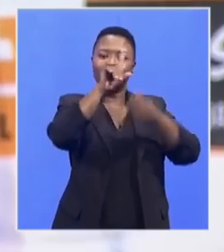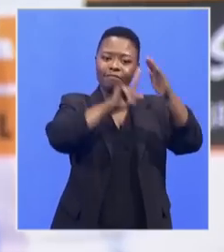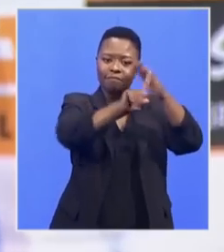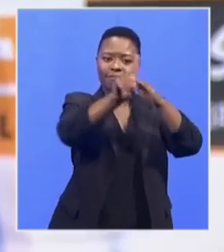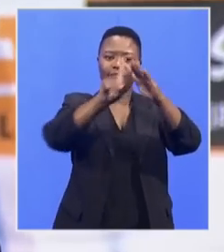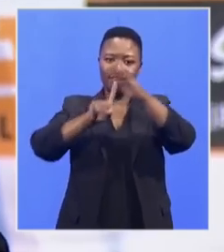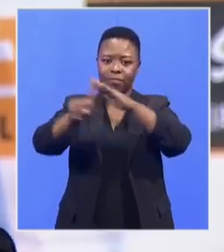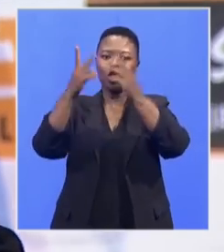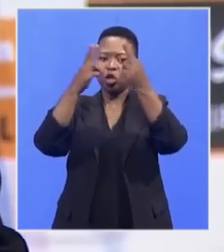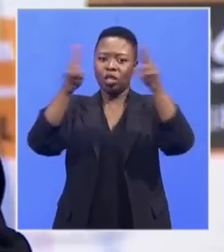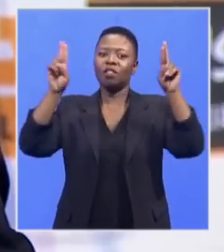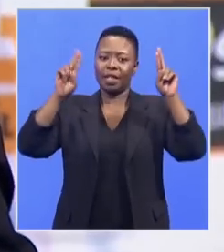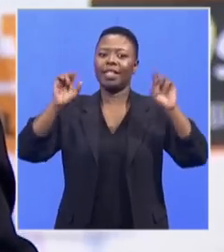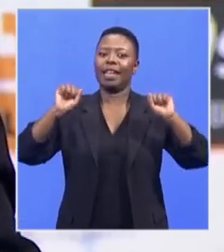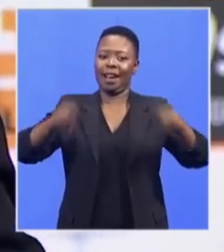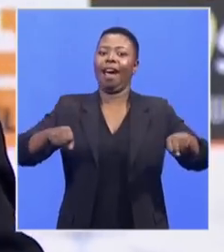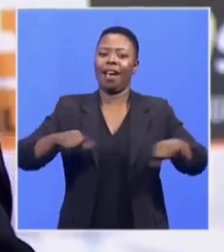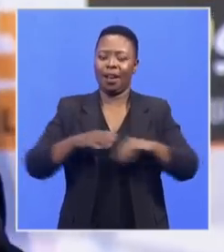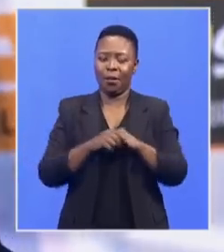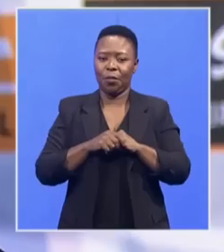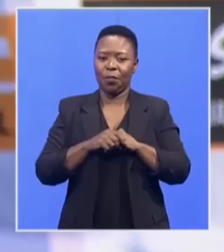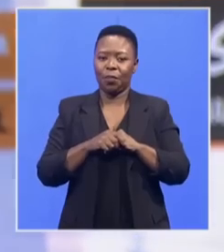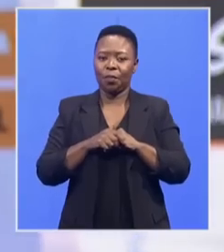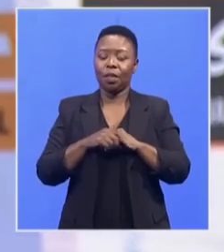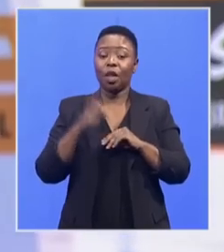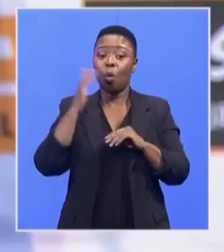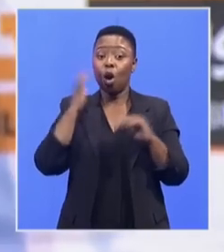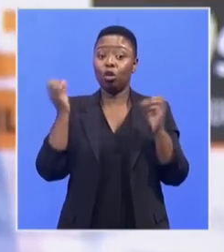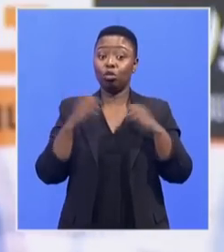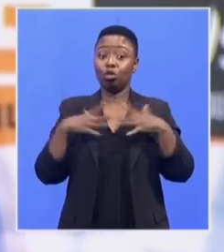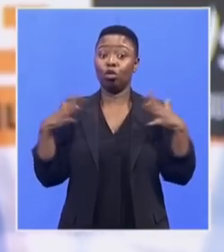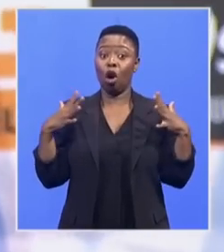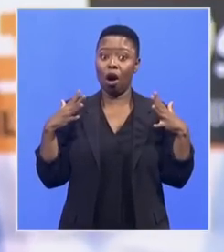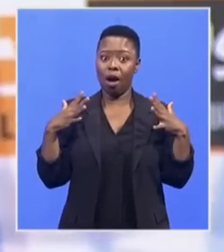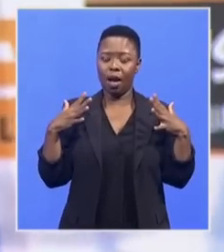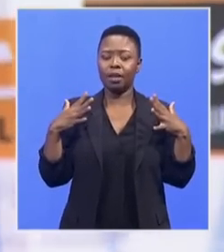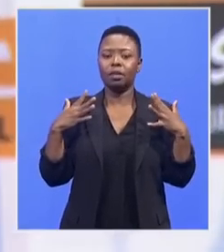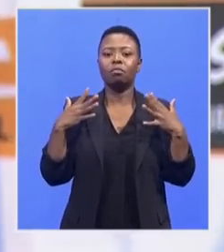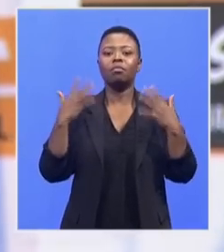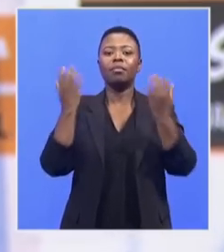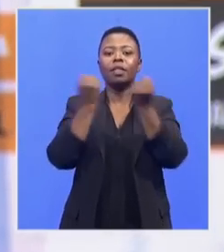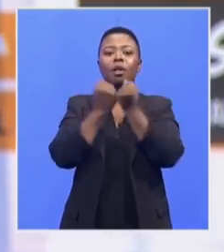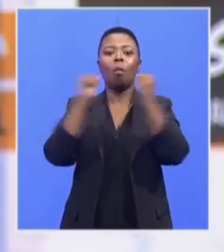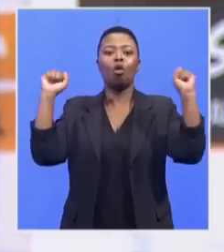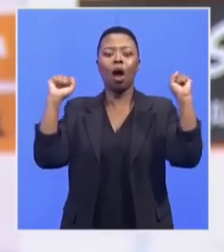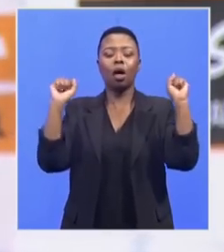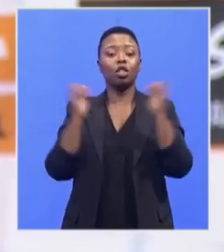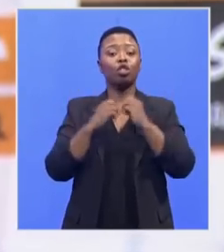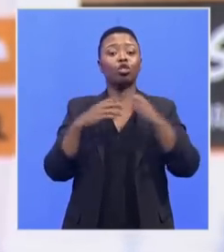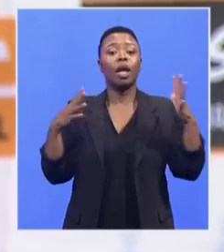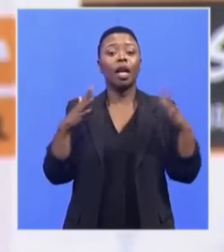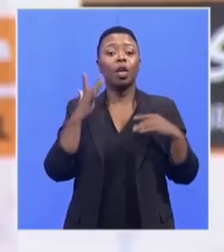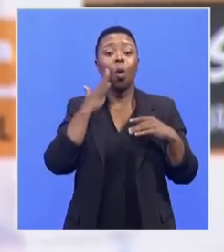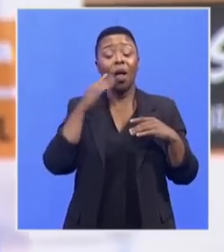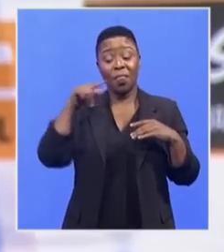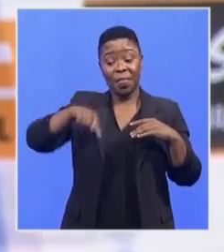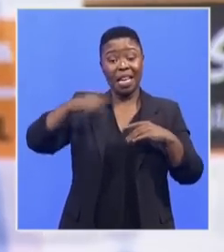of democracy, which started on this day in